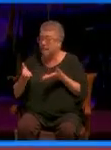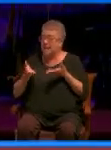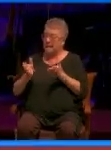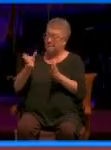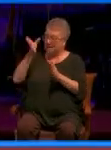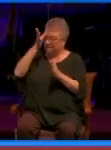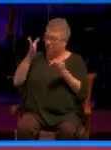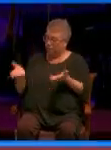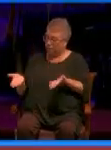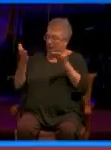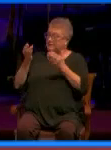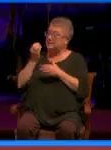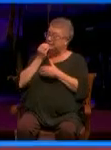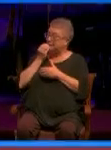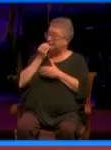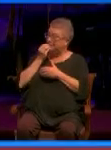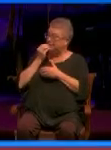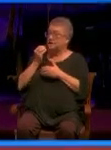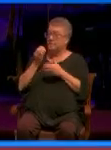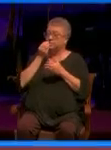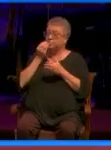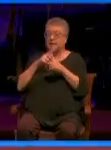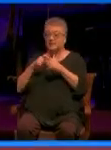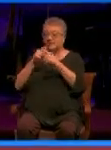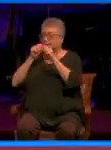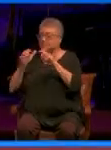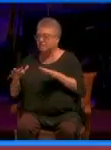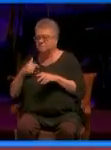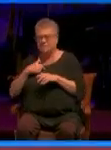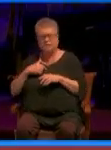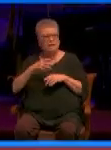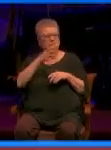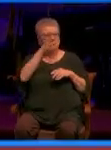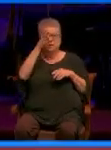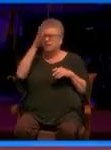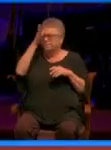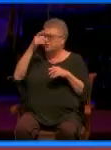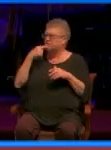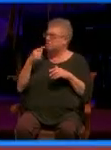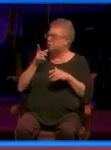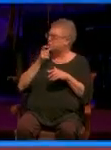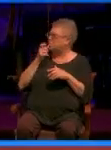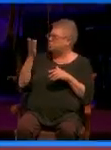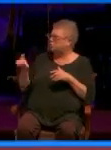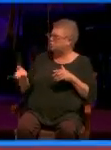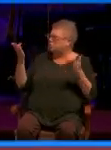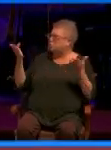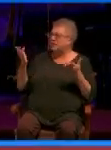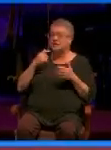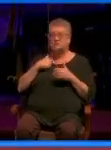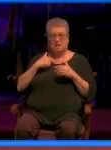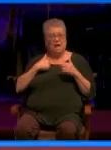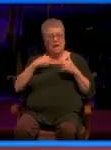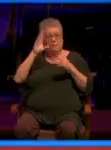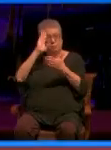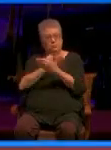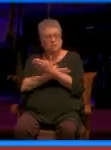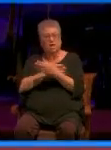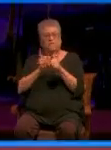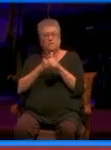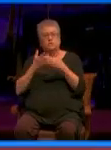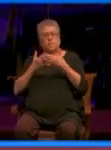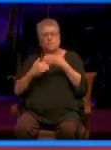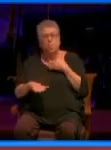father arise and eat his son's game that he may bless me.' And his father Isaac said to him, 'Who are you?' And he answered, 'I am your son, your